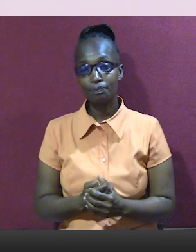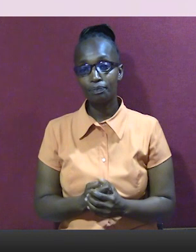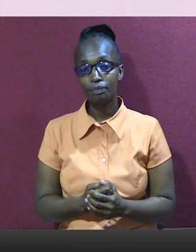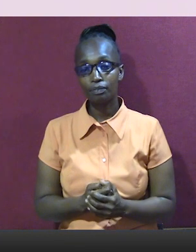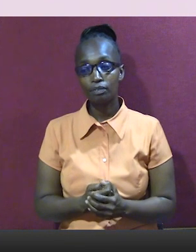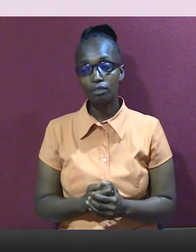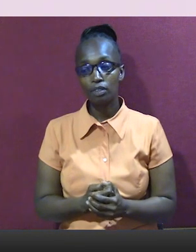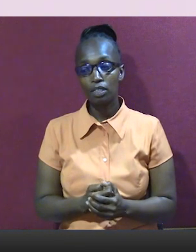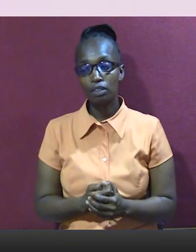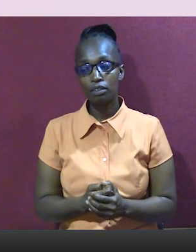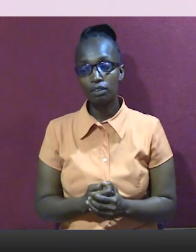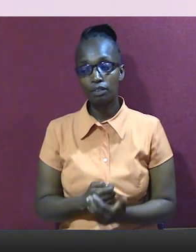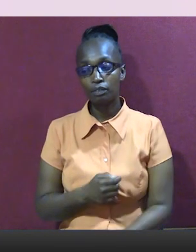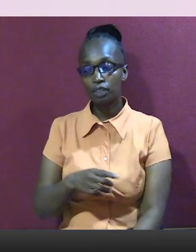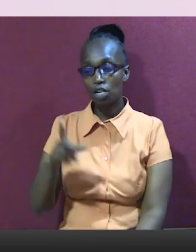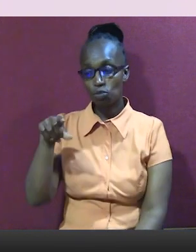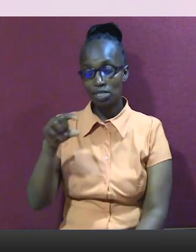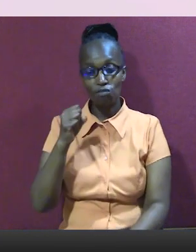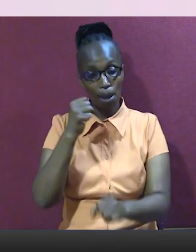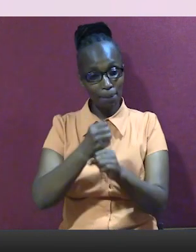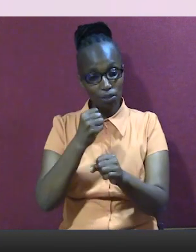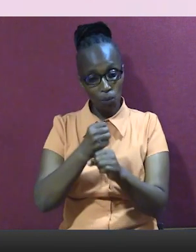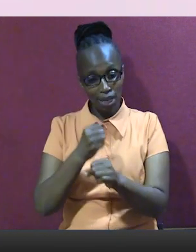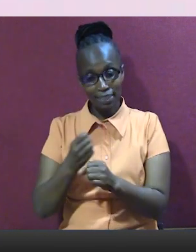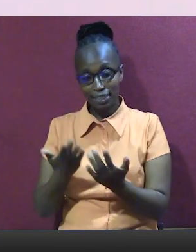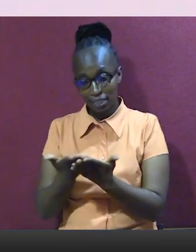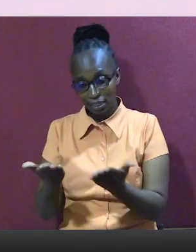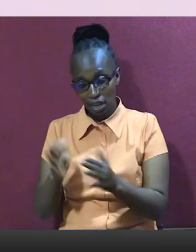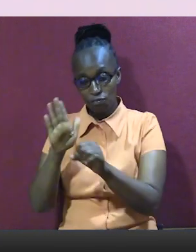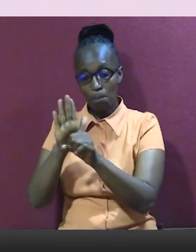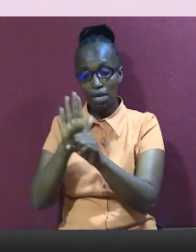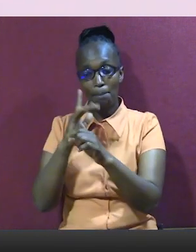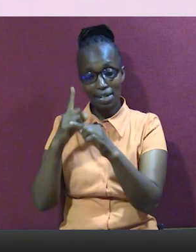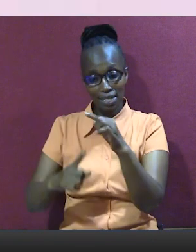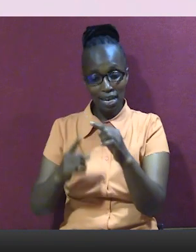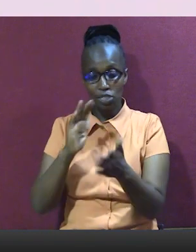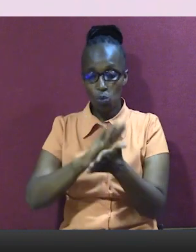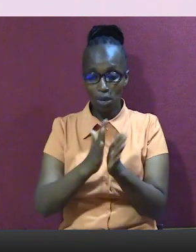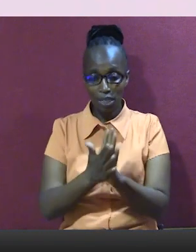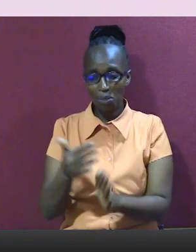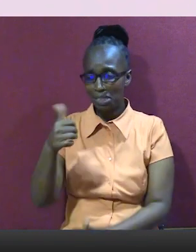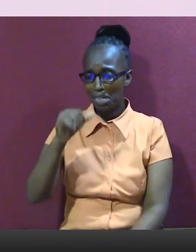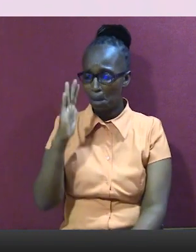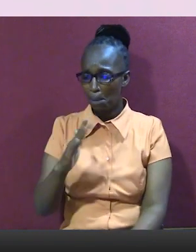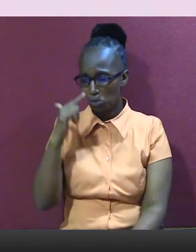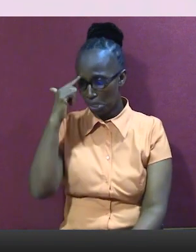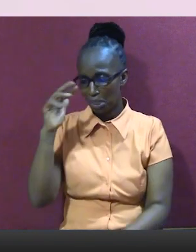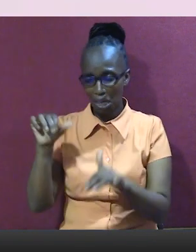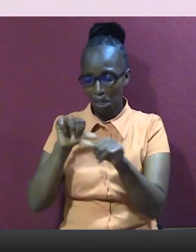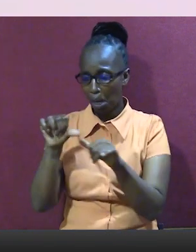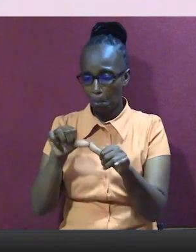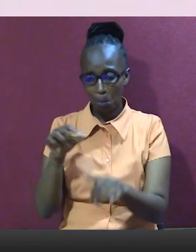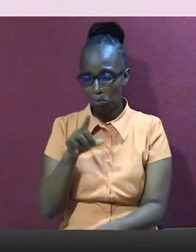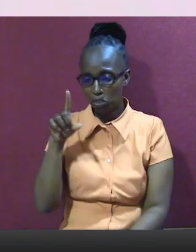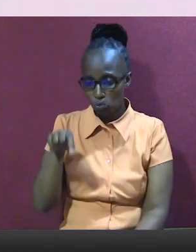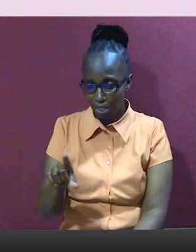You have been working for many years without anybody thinking about you. This is the